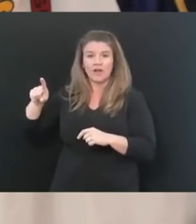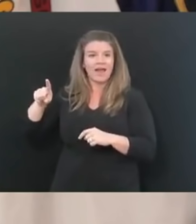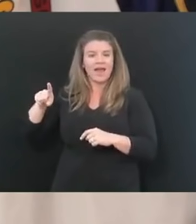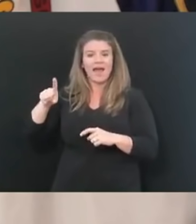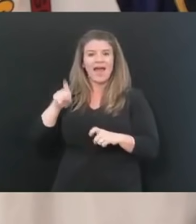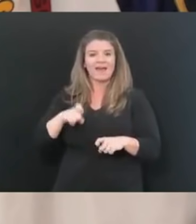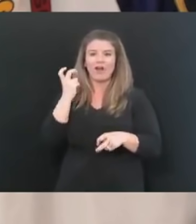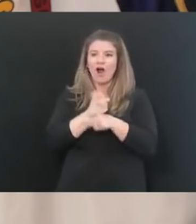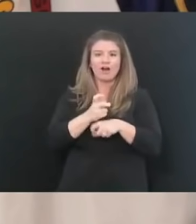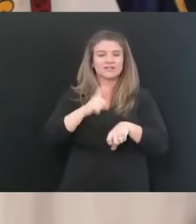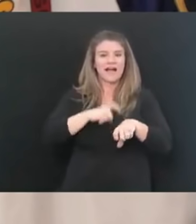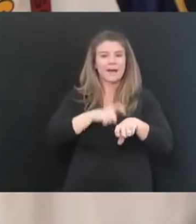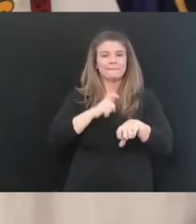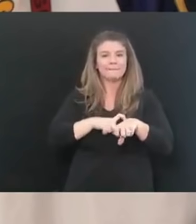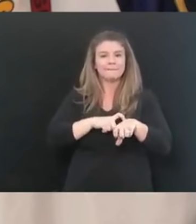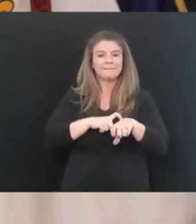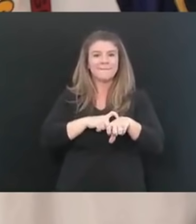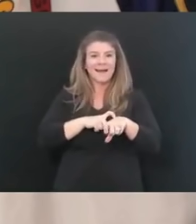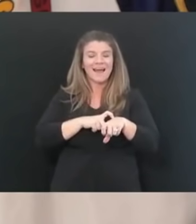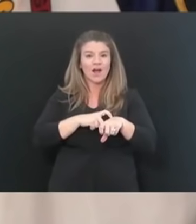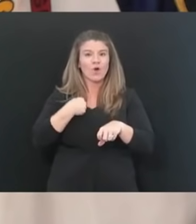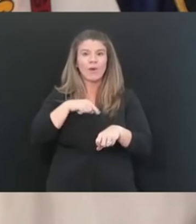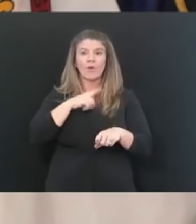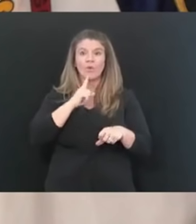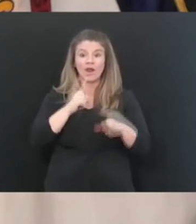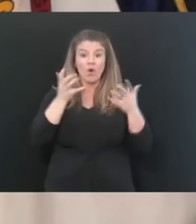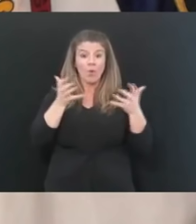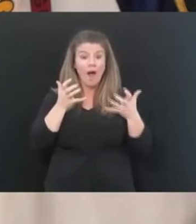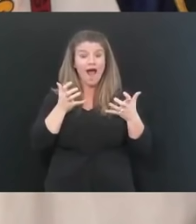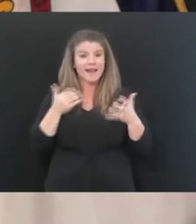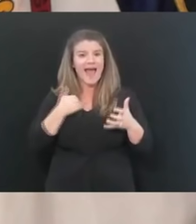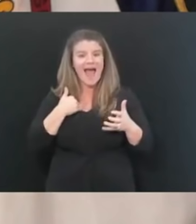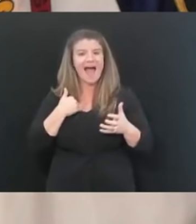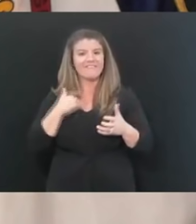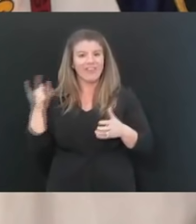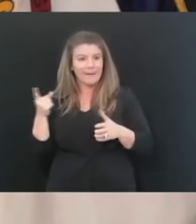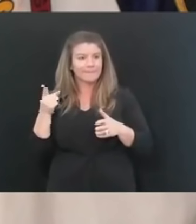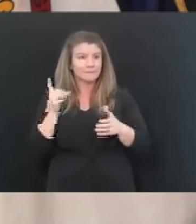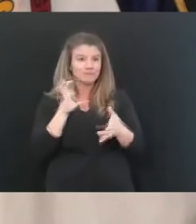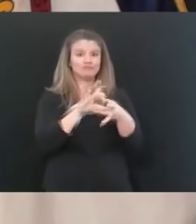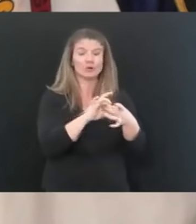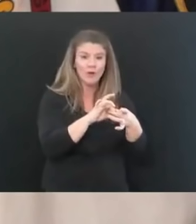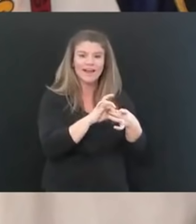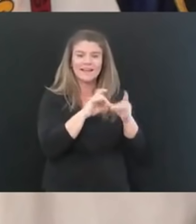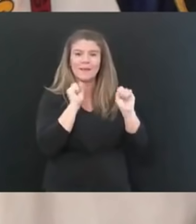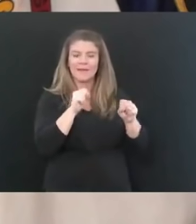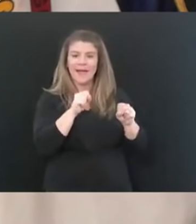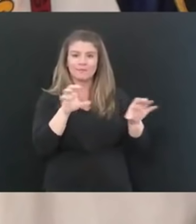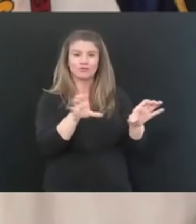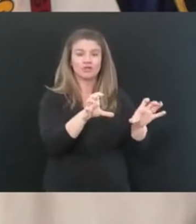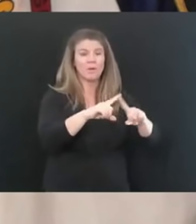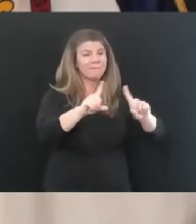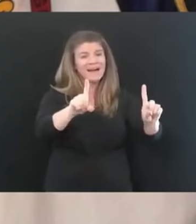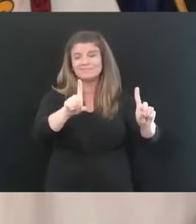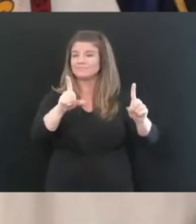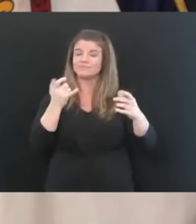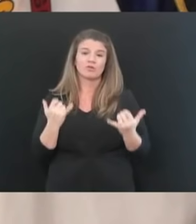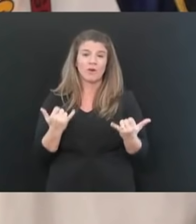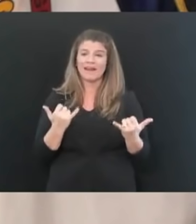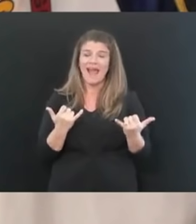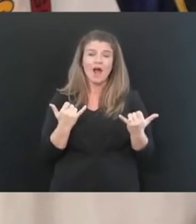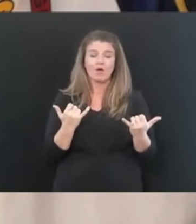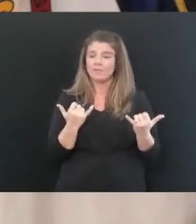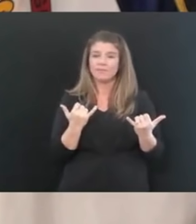having the toughest time. And we'd love, you know, to have them and love to be able to do it. But, you know, right now